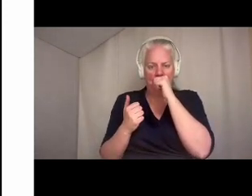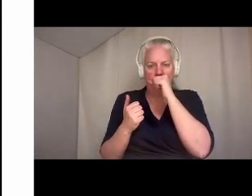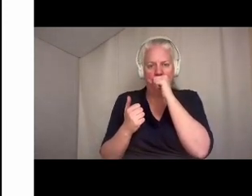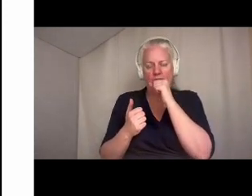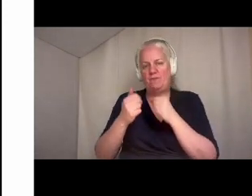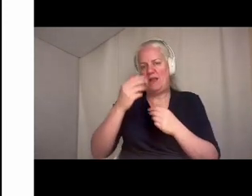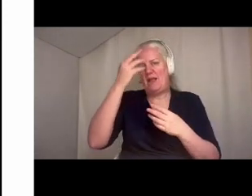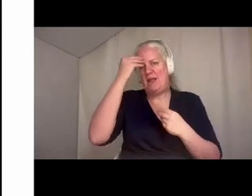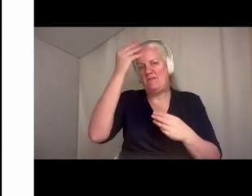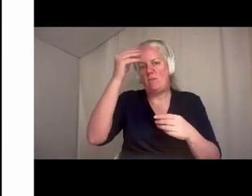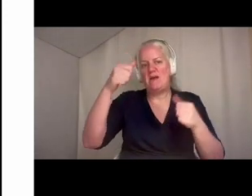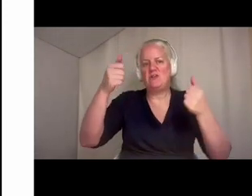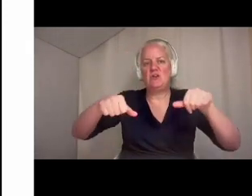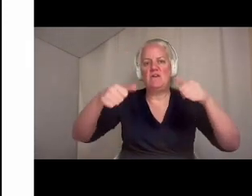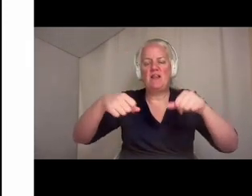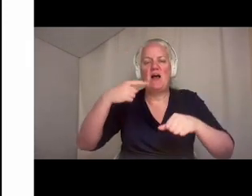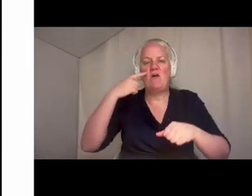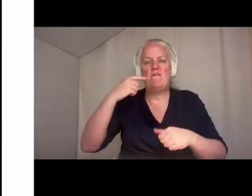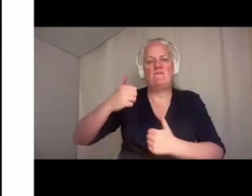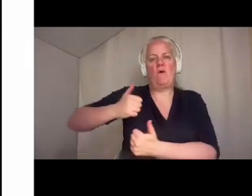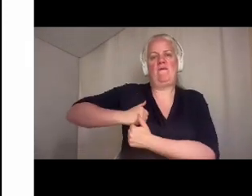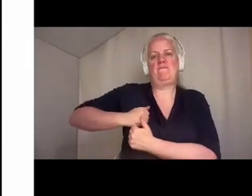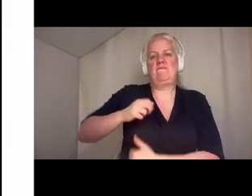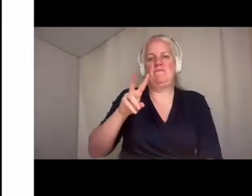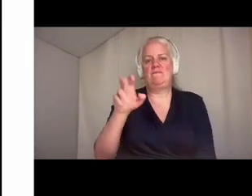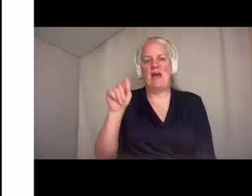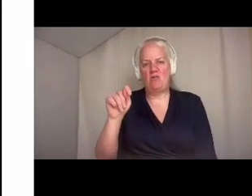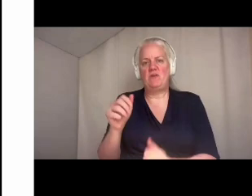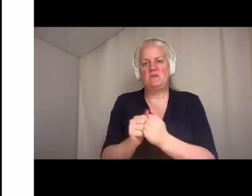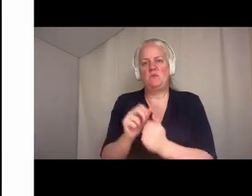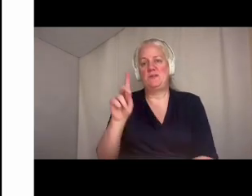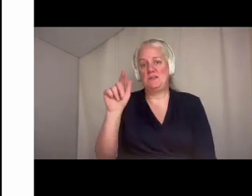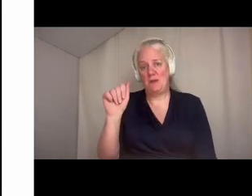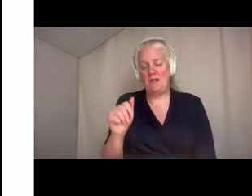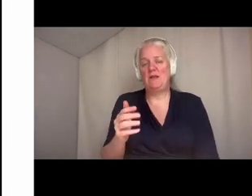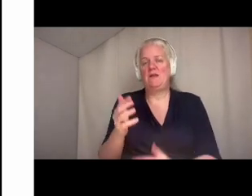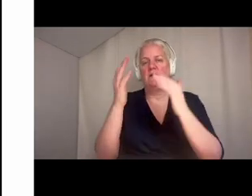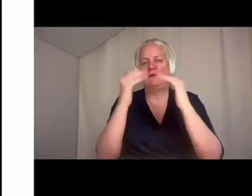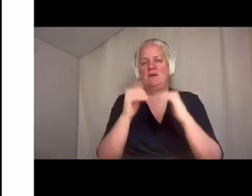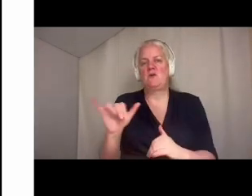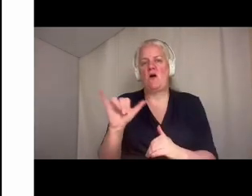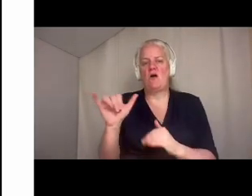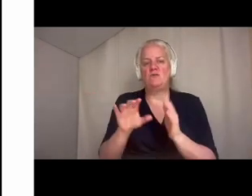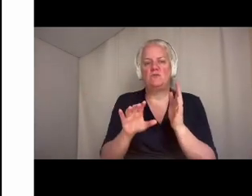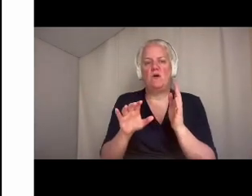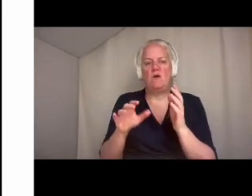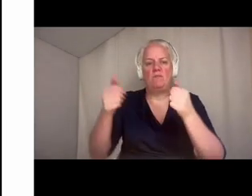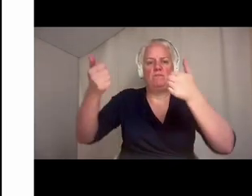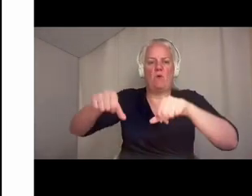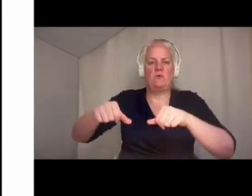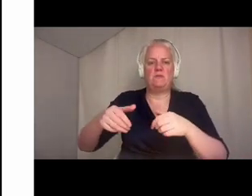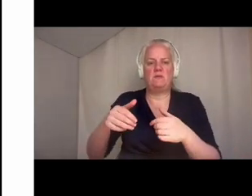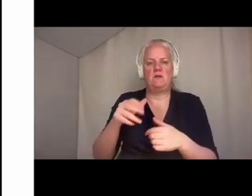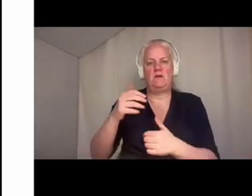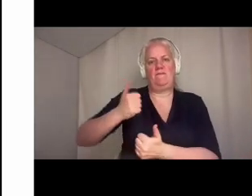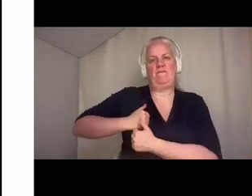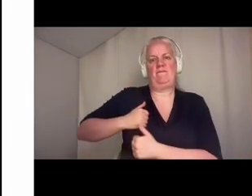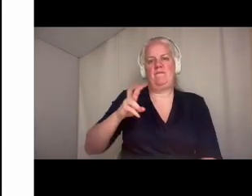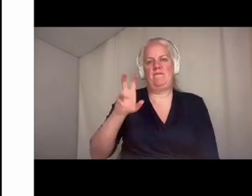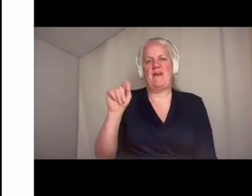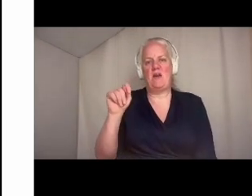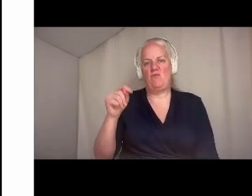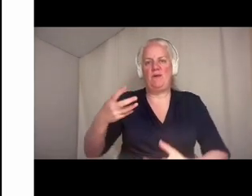for veterans with disabilities, and we also have developed an information brief for veterans that